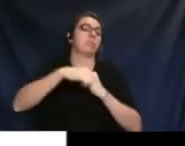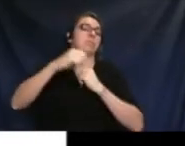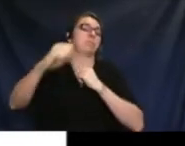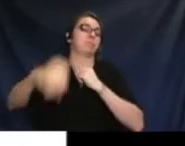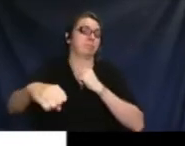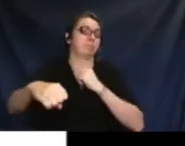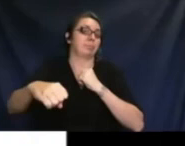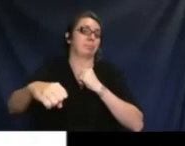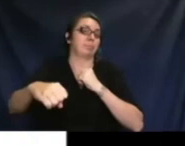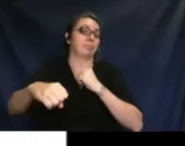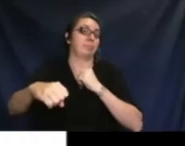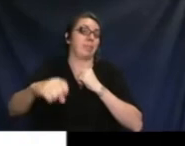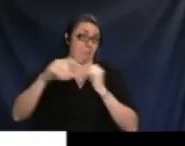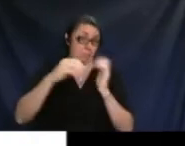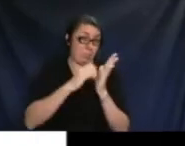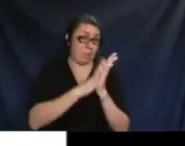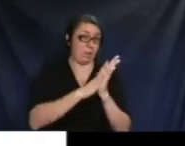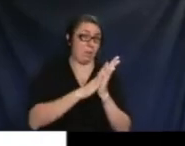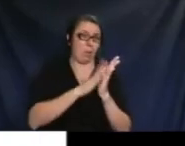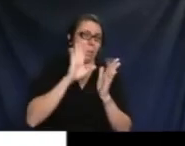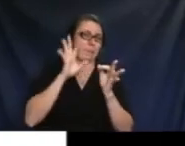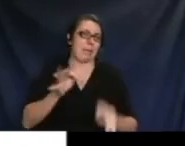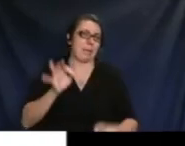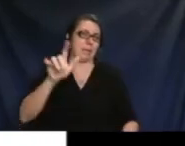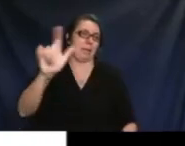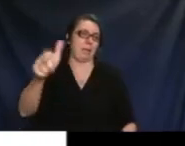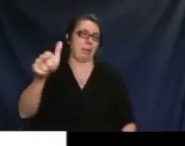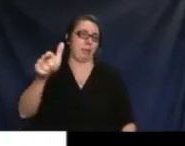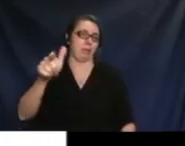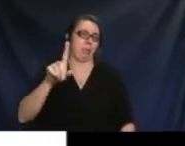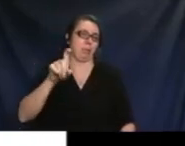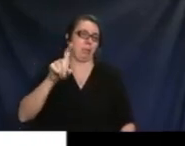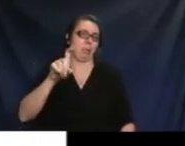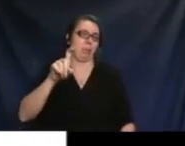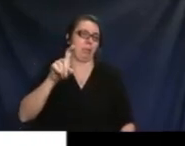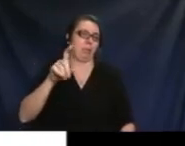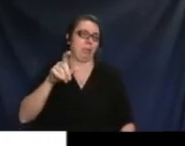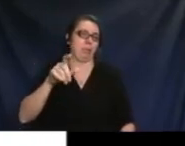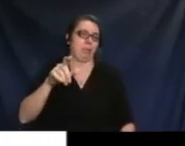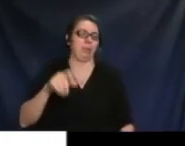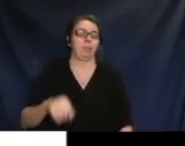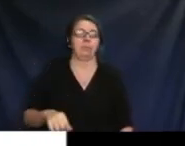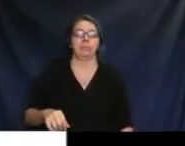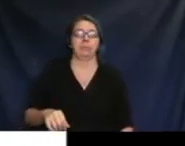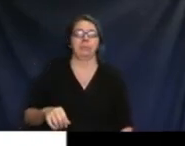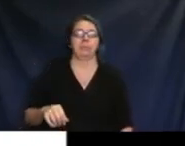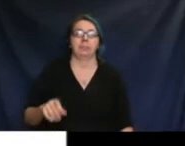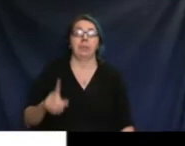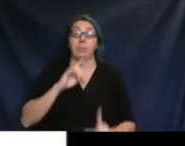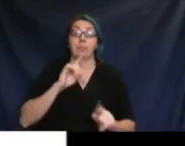Intended as a legacy program. I'm not really sure what, I mean, there's,